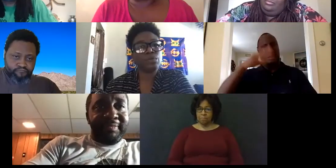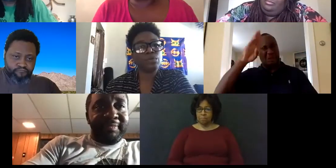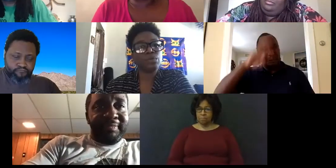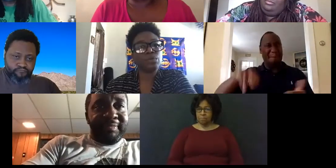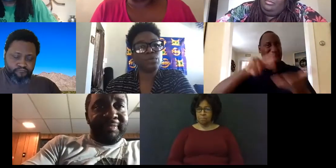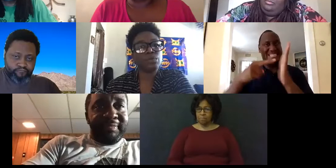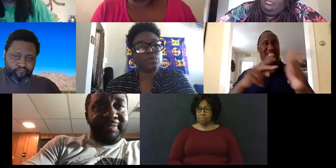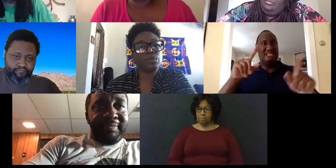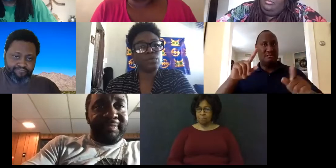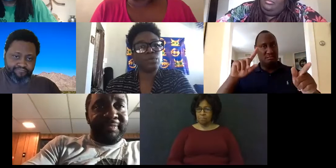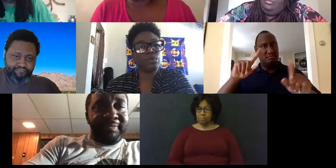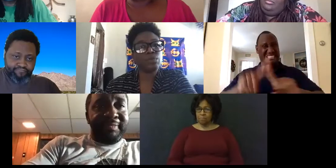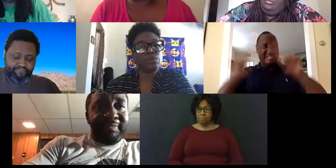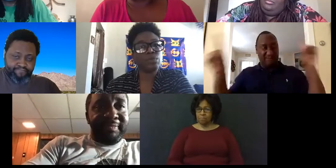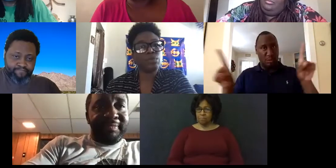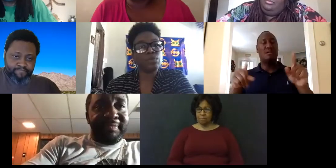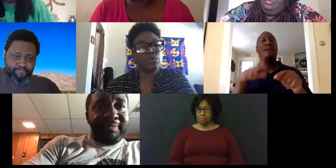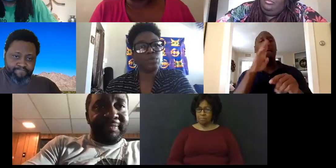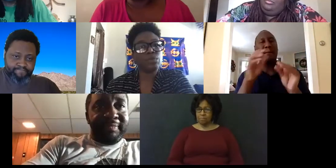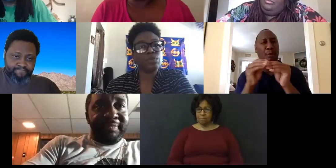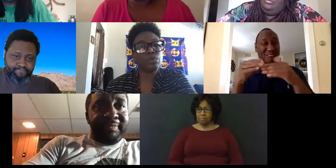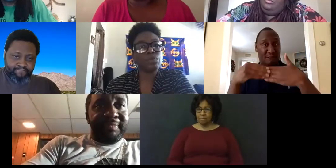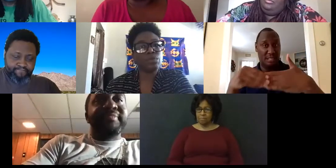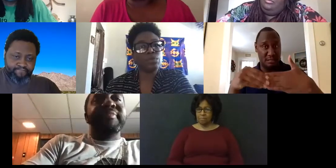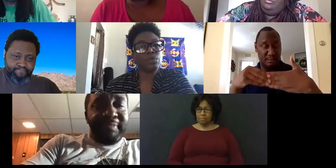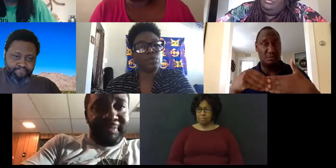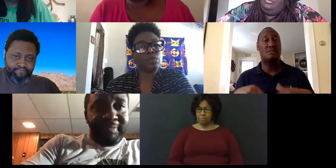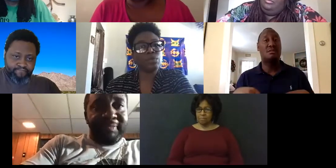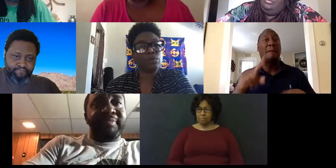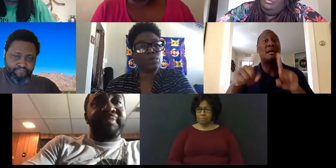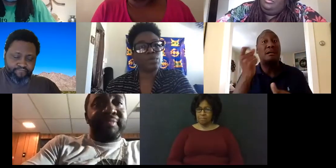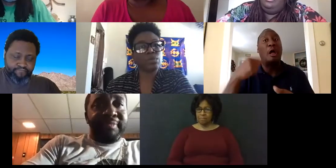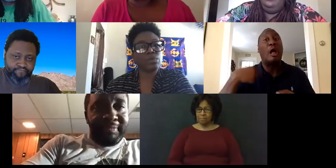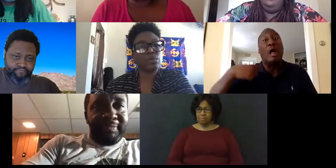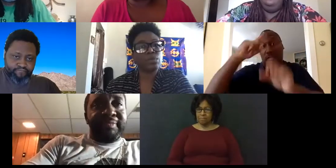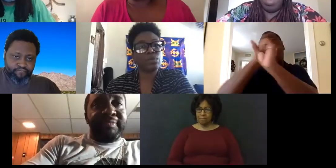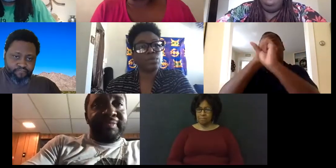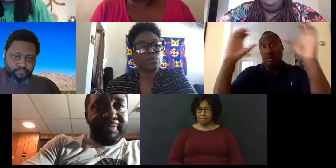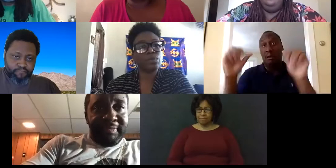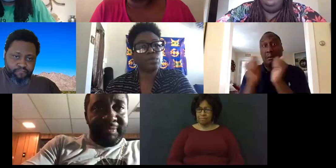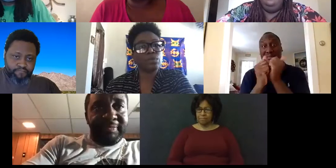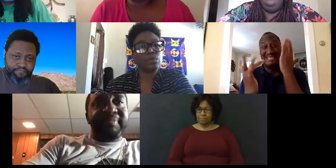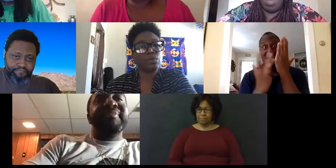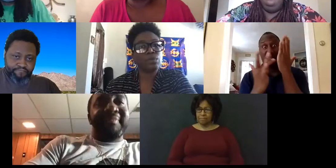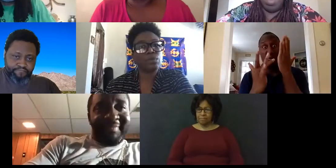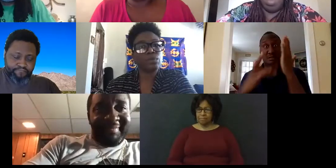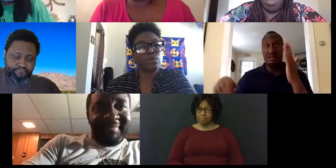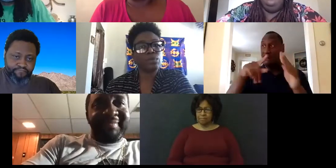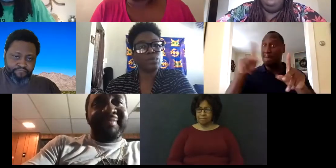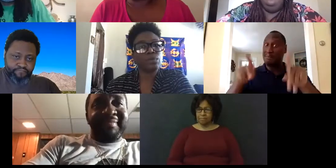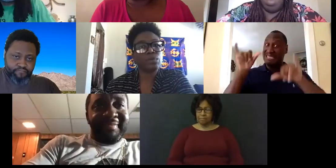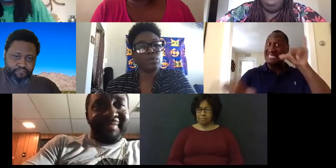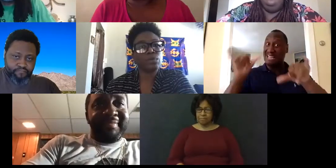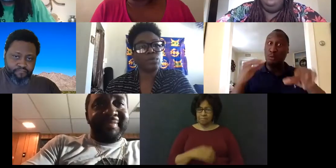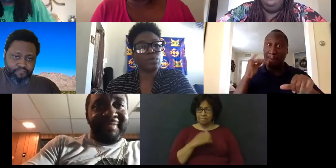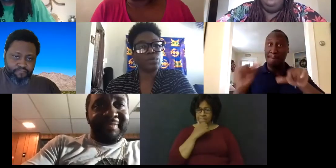Now, the new norm, as I envision it, means it's different. We have to be more flexible. And